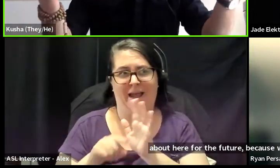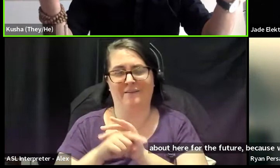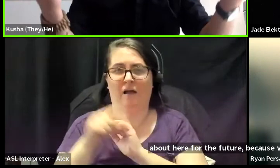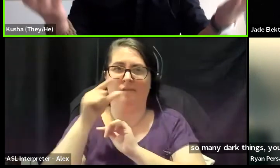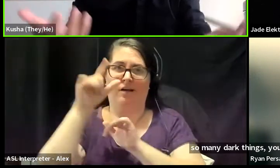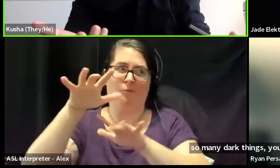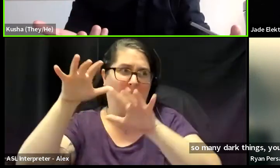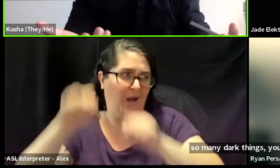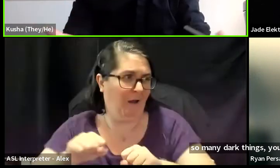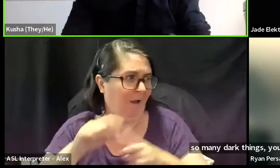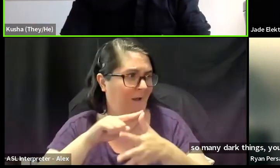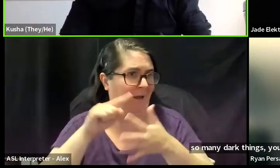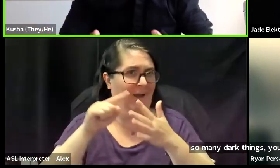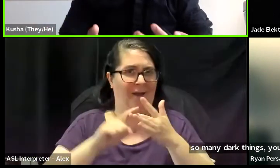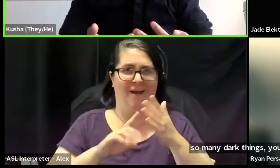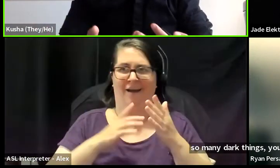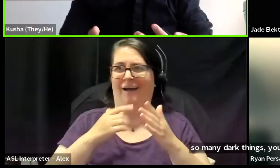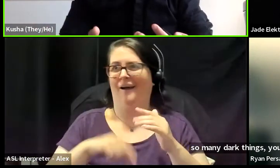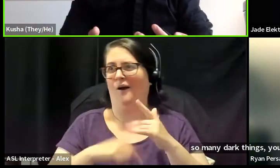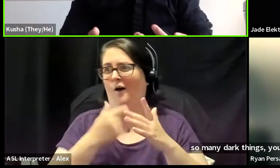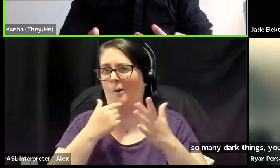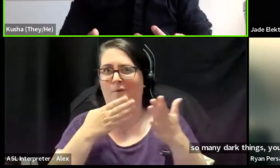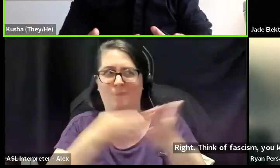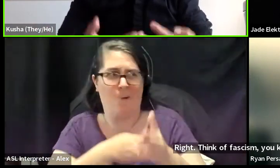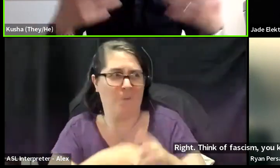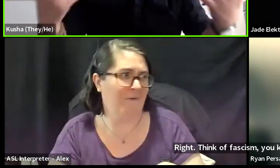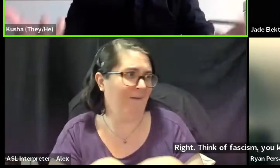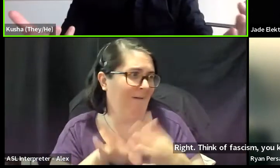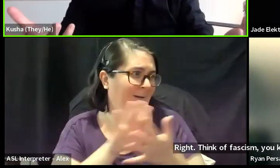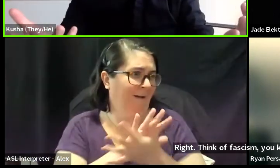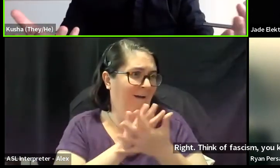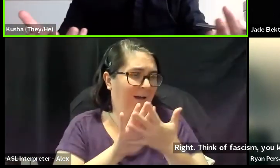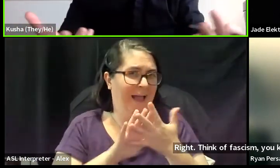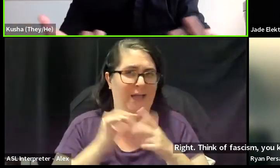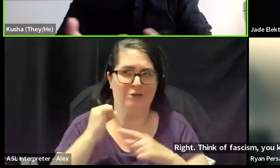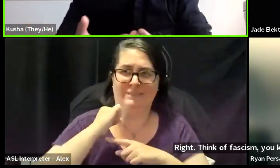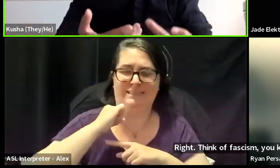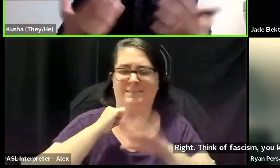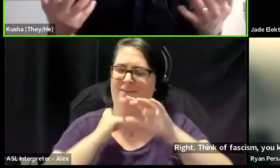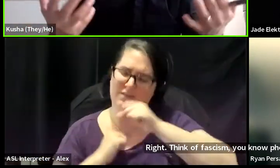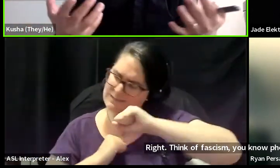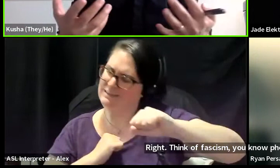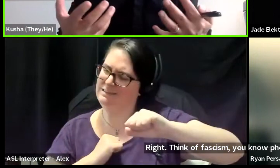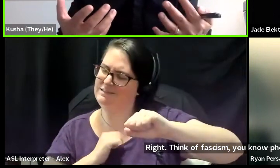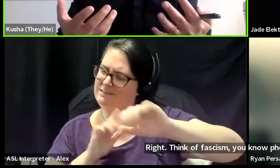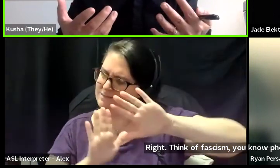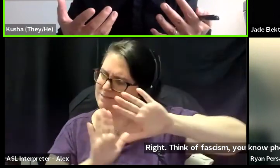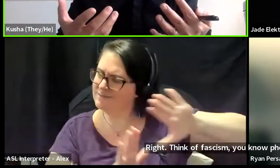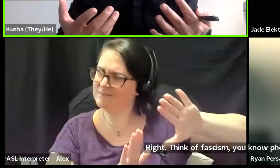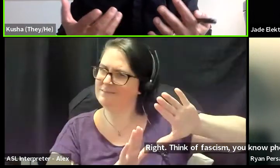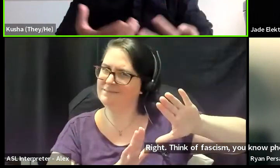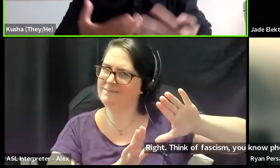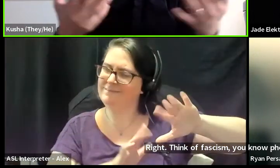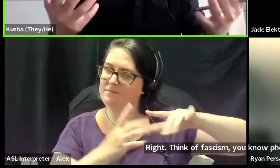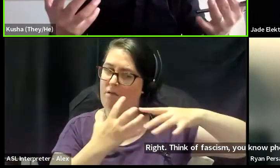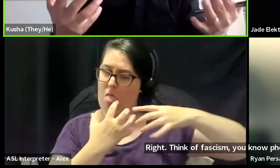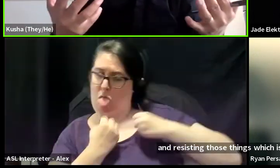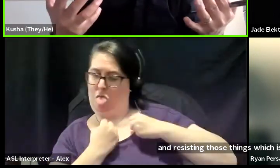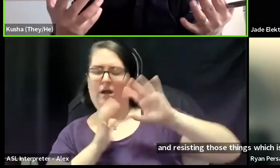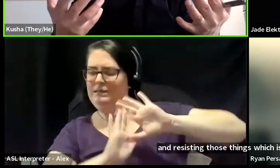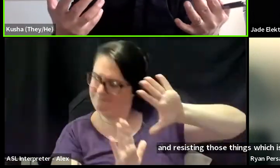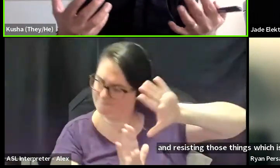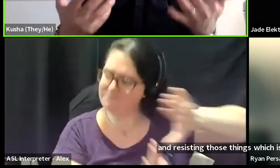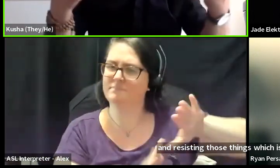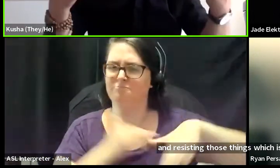fascism, homophobia, and and resisting those things, which is, the drag